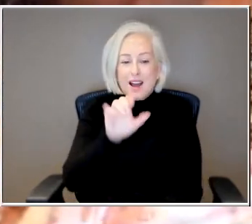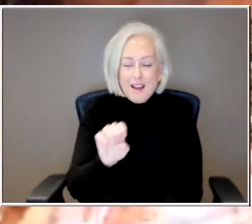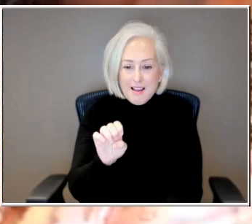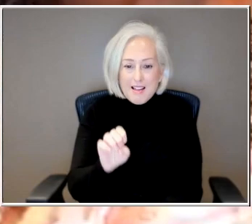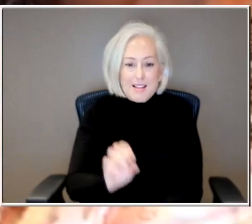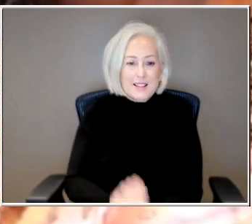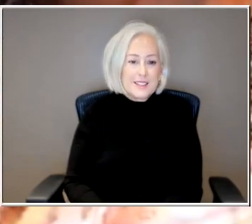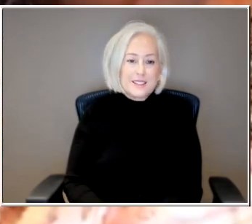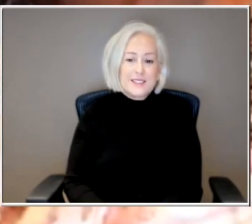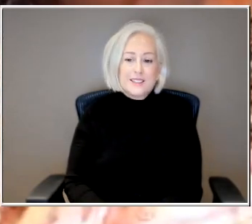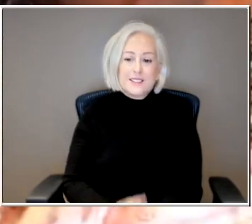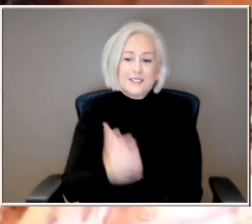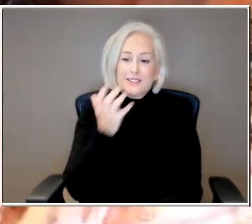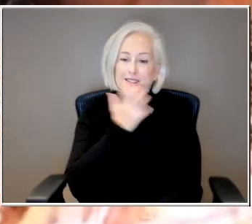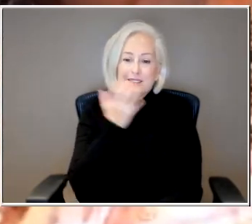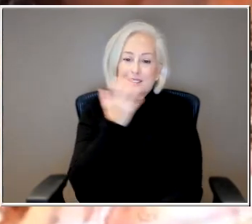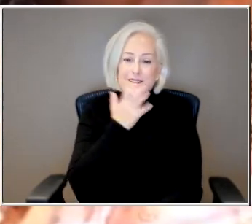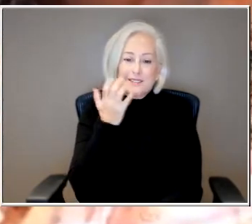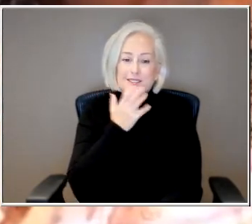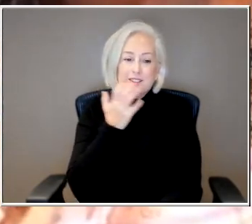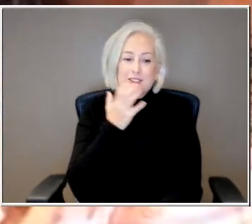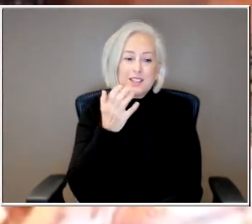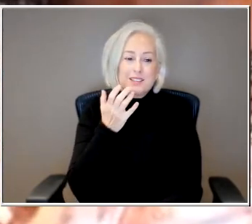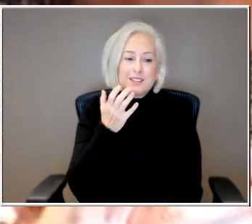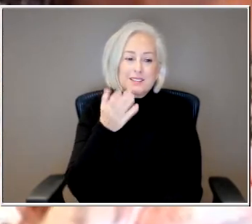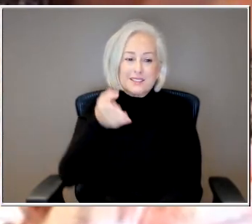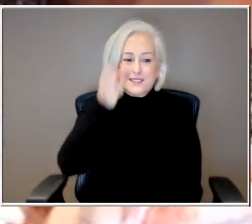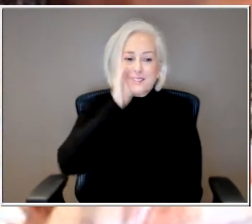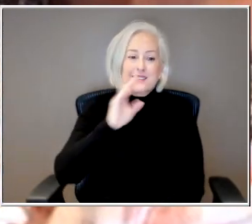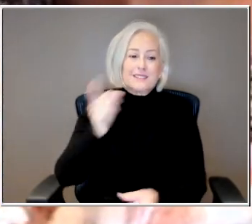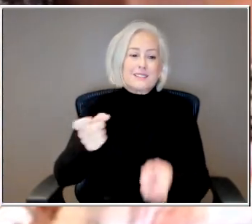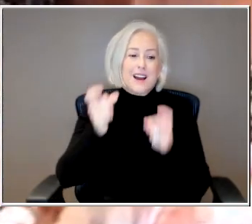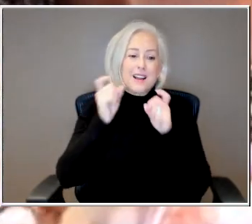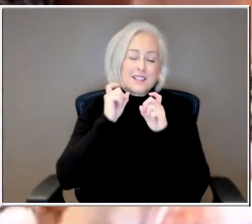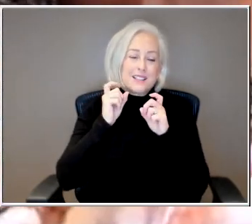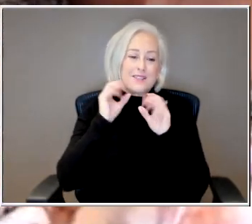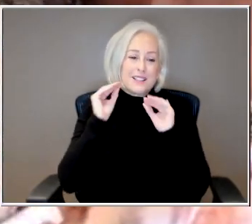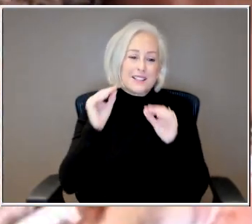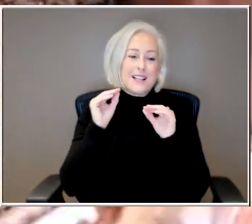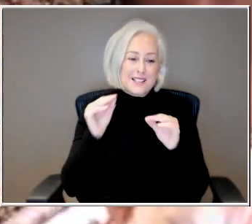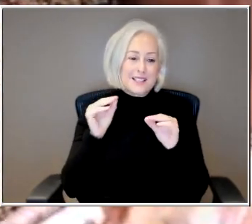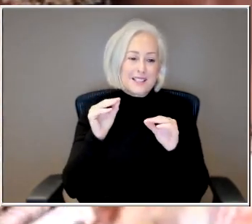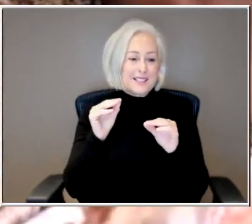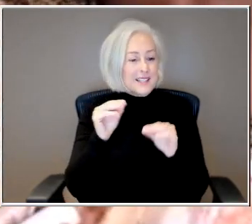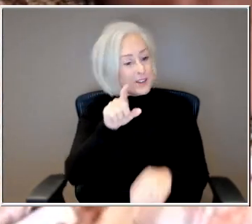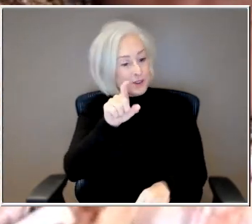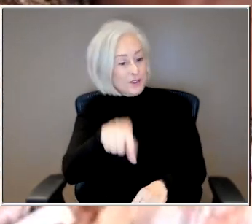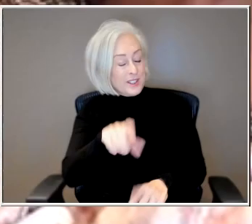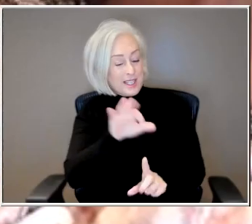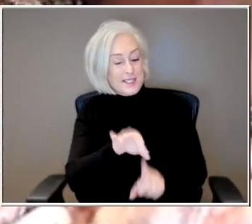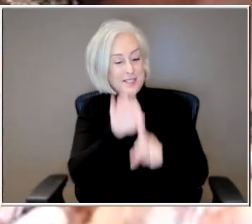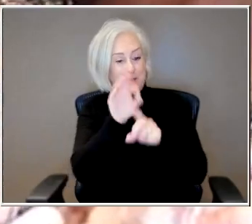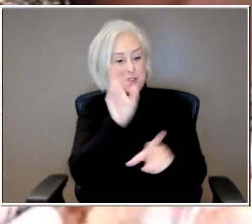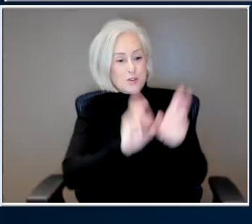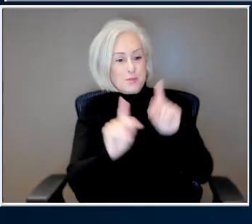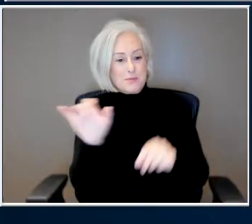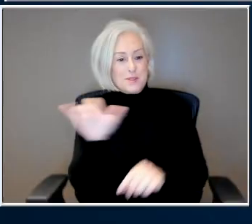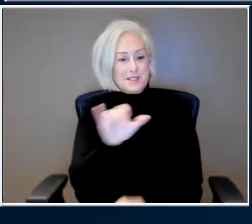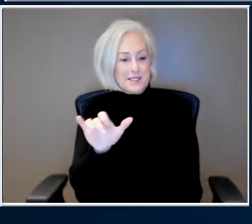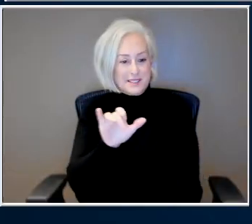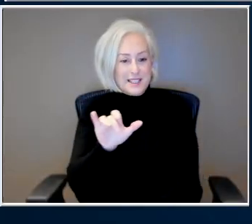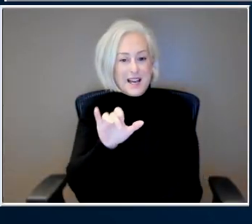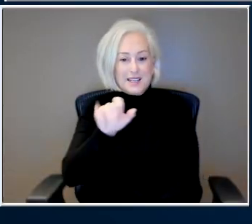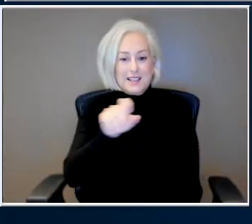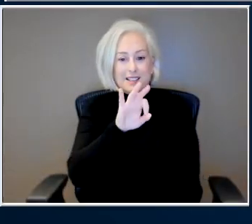And it's just a God-given blessing. It takes special people like Jeff Reisinger, and Yeah.